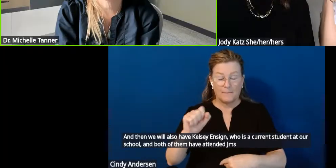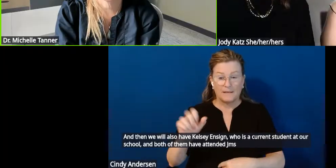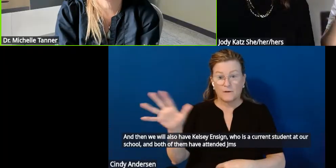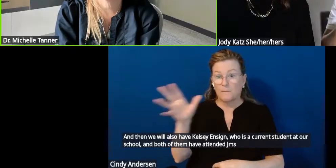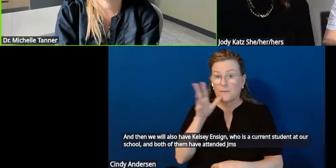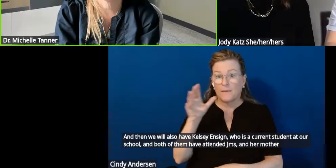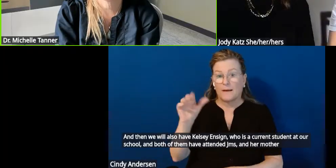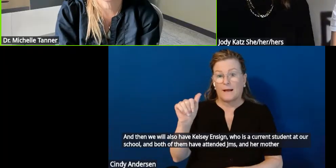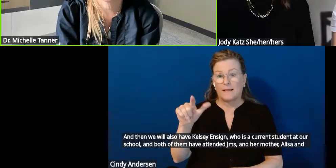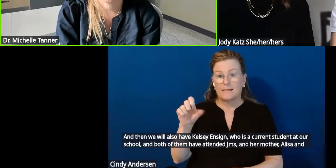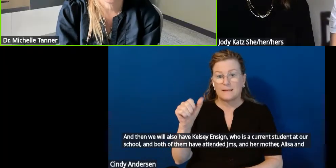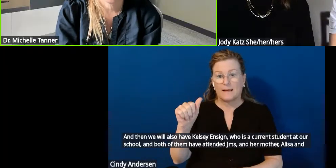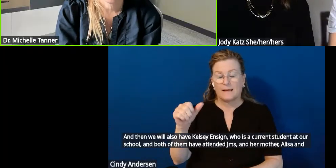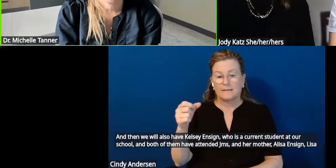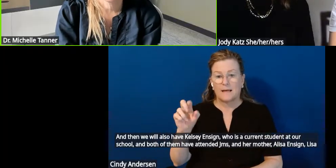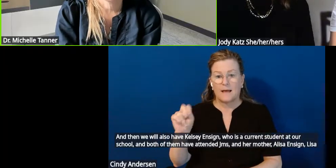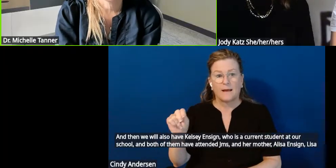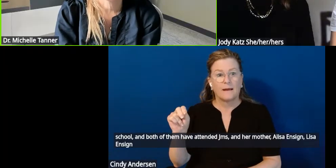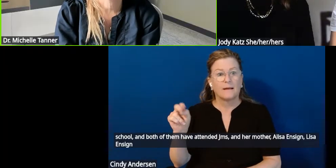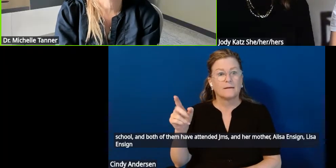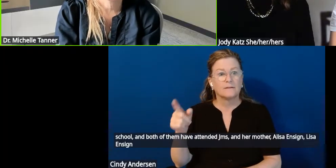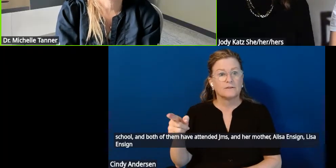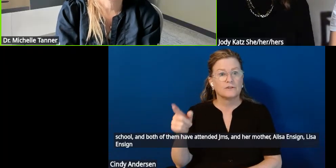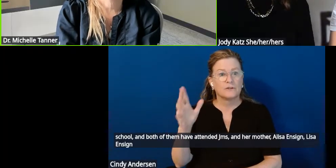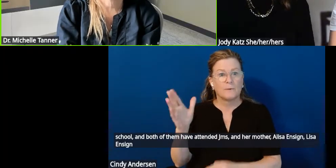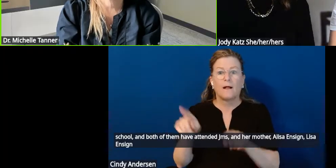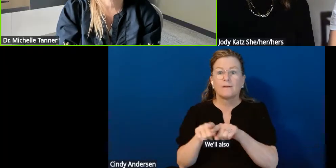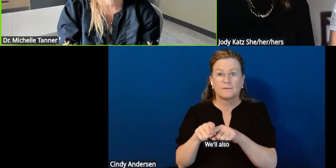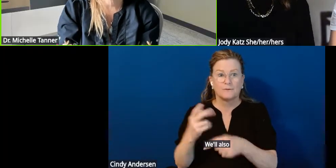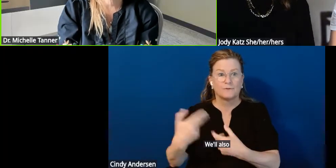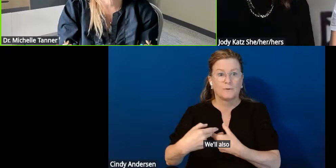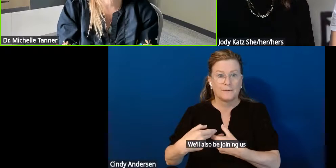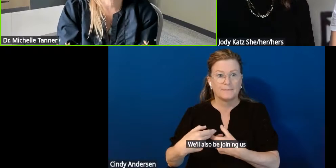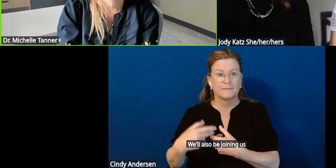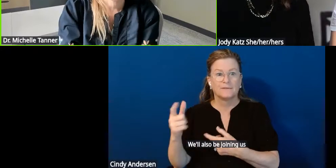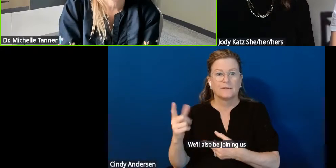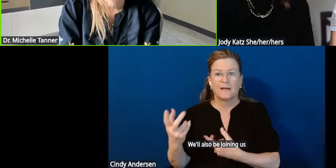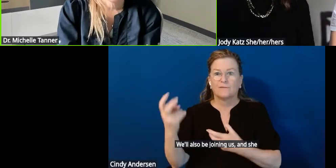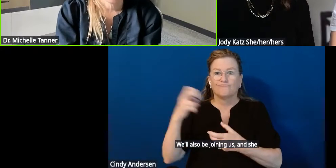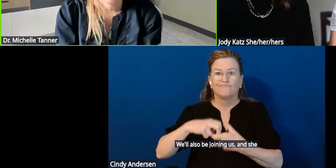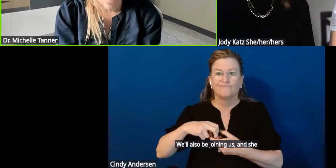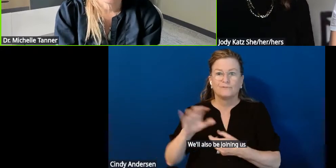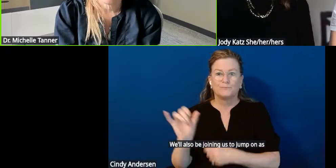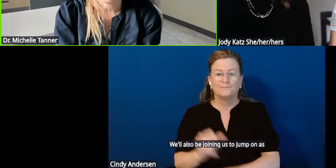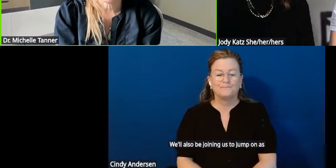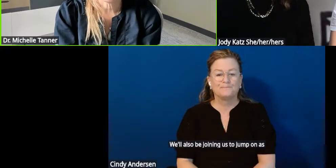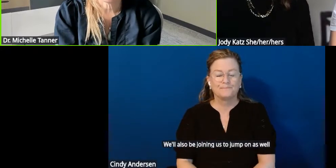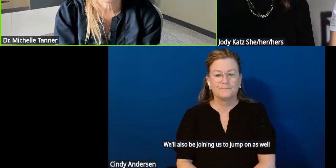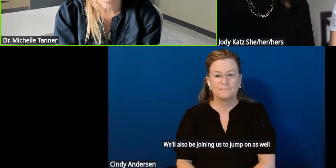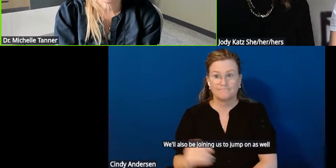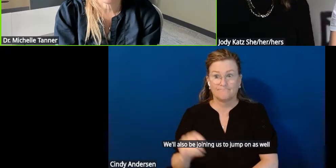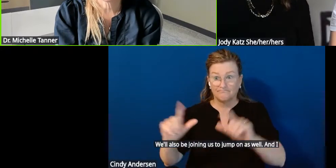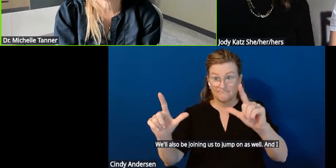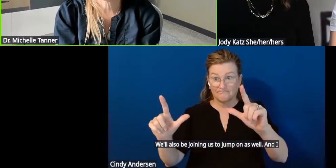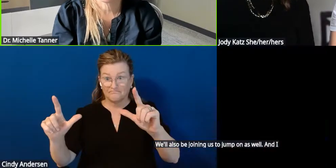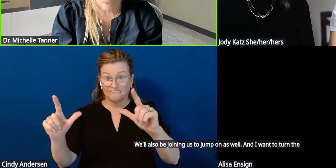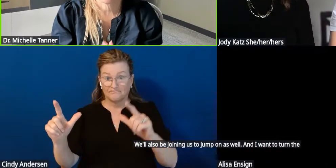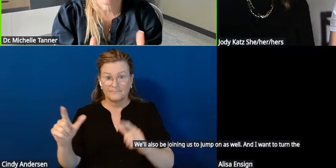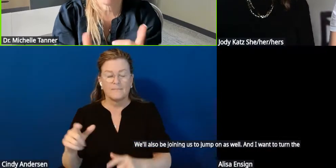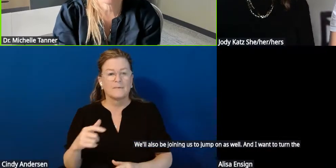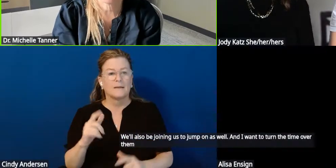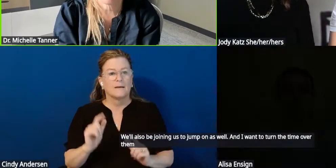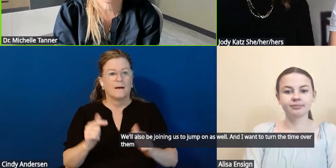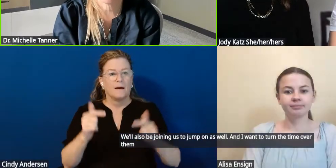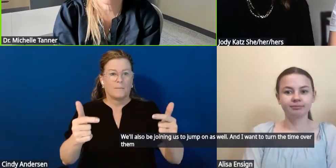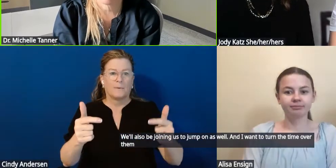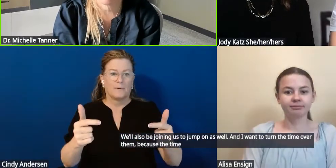Lisa Ensign, will also be joining us, and she can jump on as well. And I'm going to turn the time over to them because the time